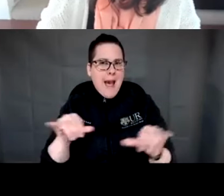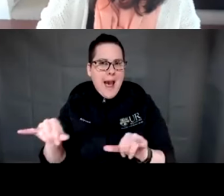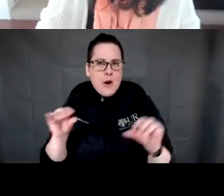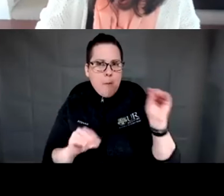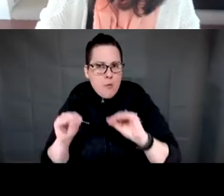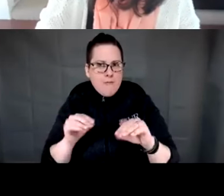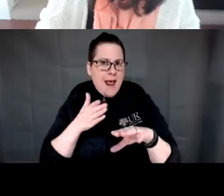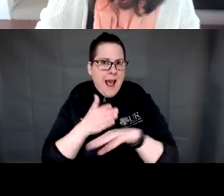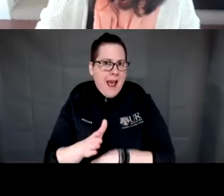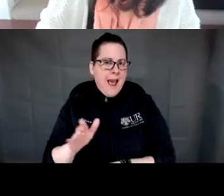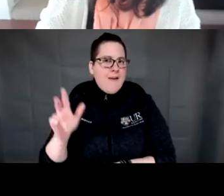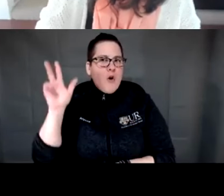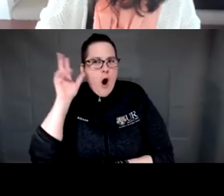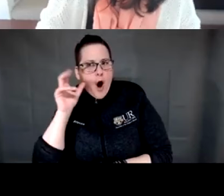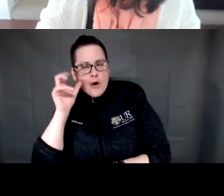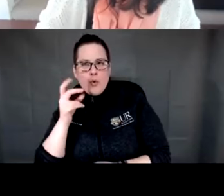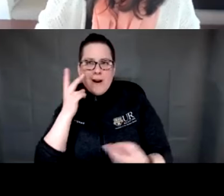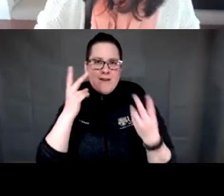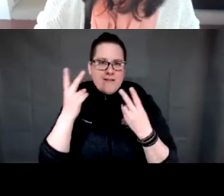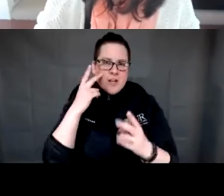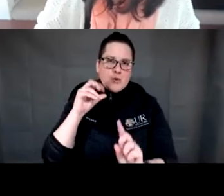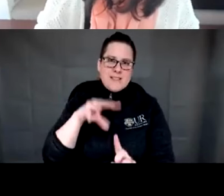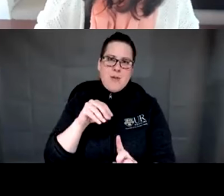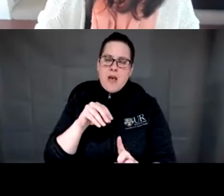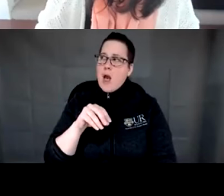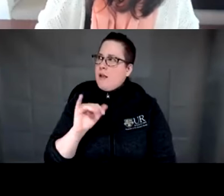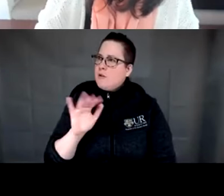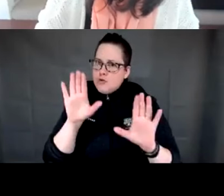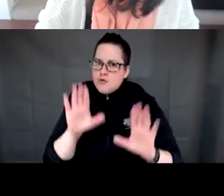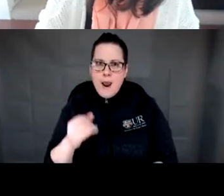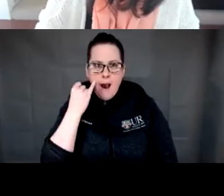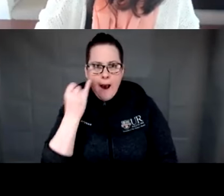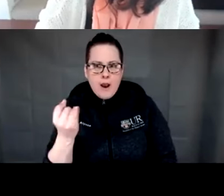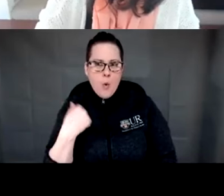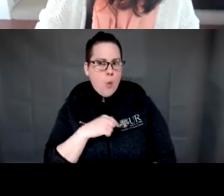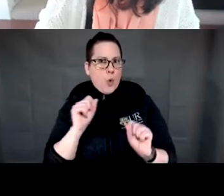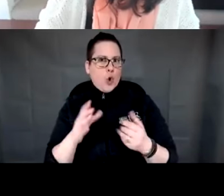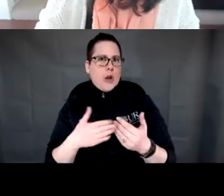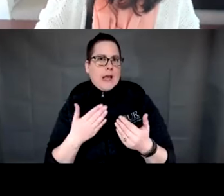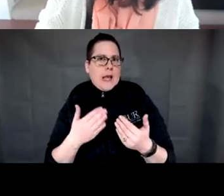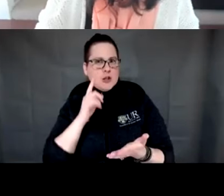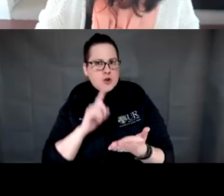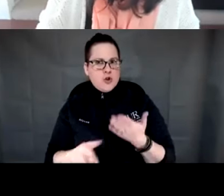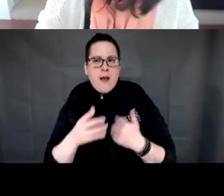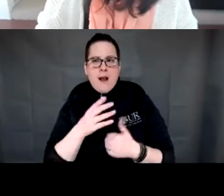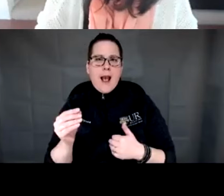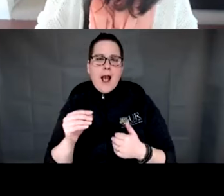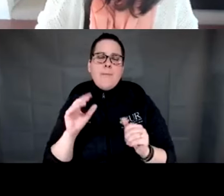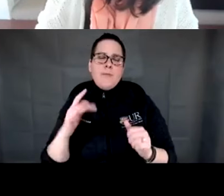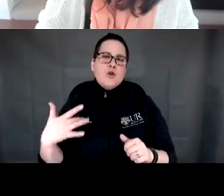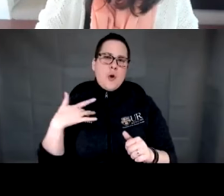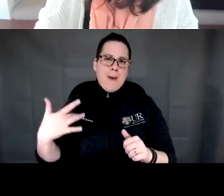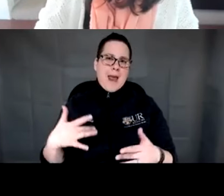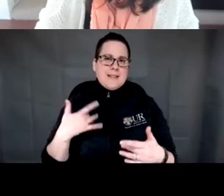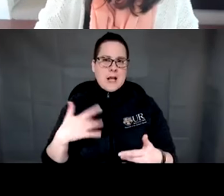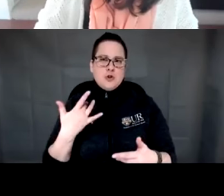following auditory and visual stimuli. That is a great idea, and we could very easily do that. We also do somatosensory trials now